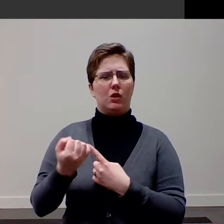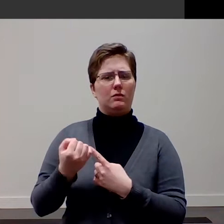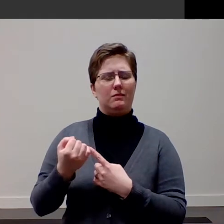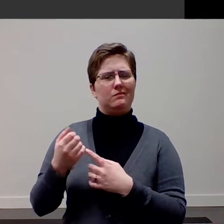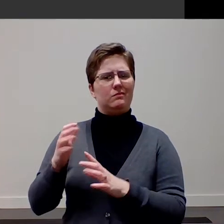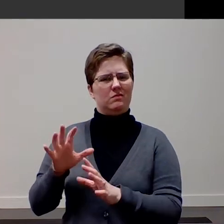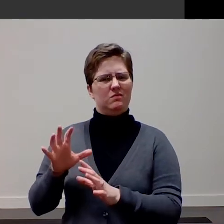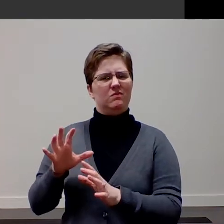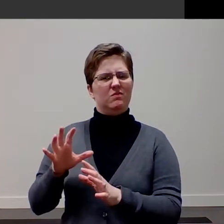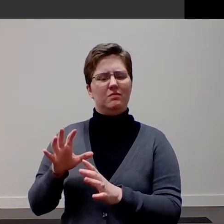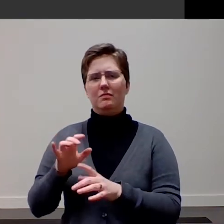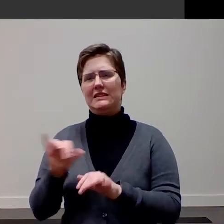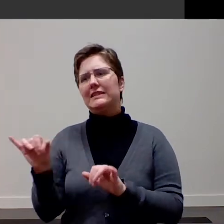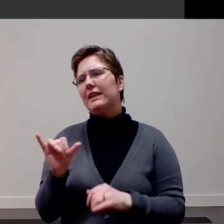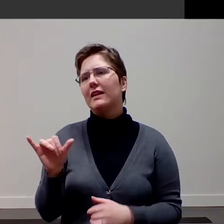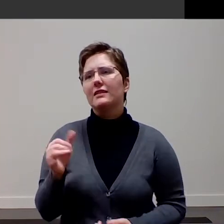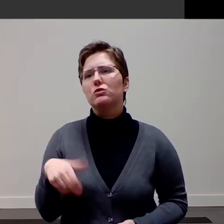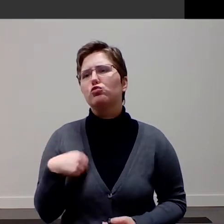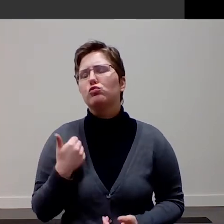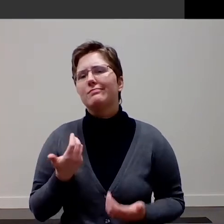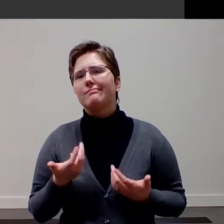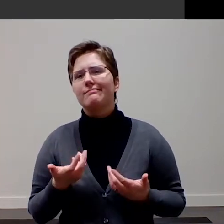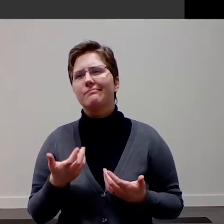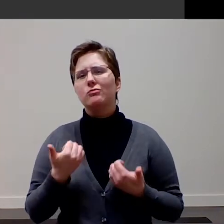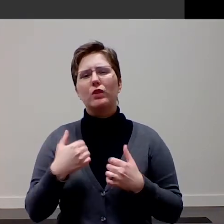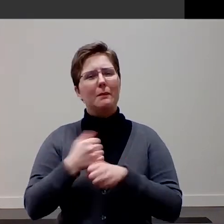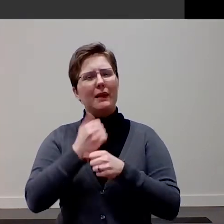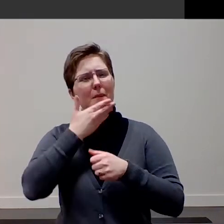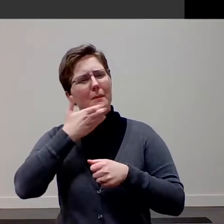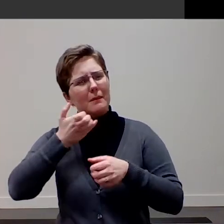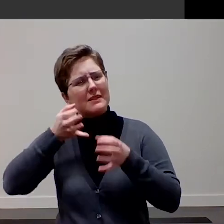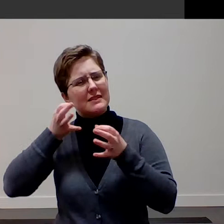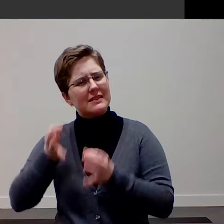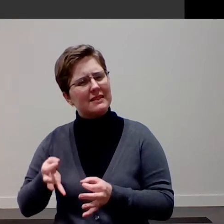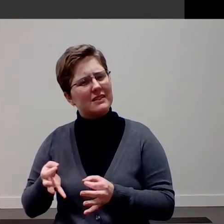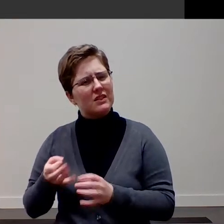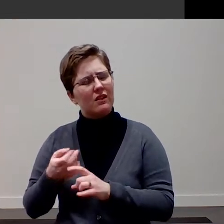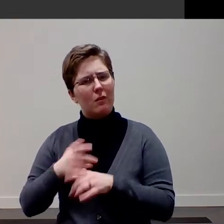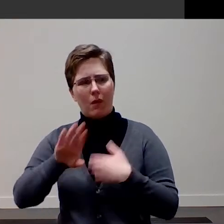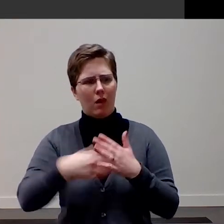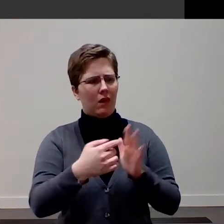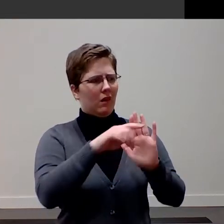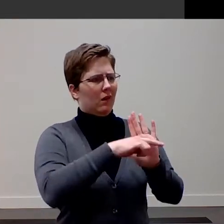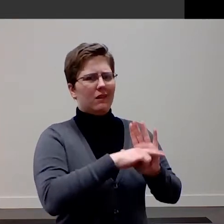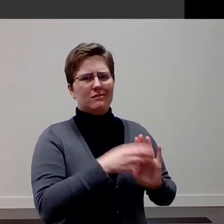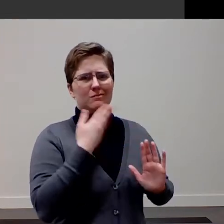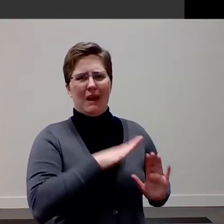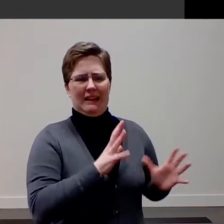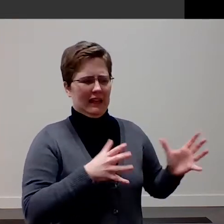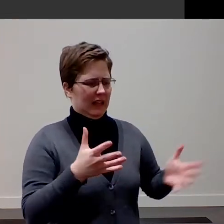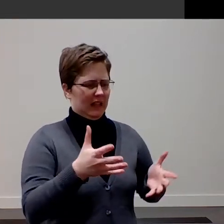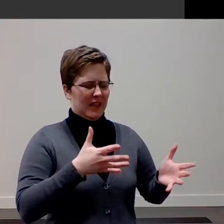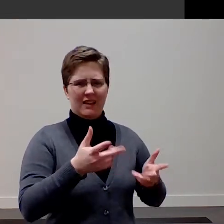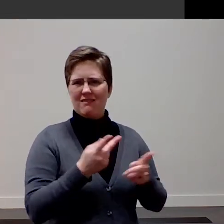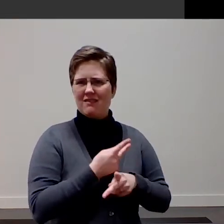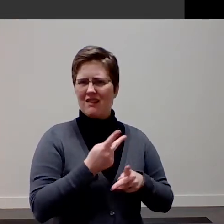circumstances, but it's like making the best decision out of all bad decisions,